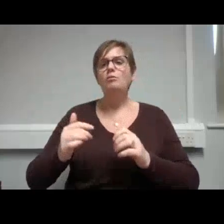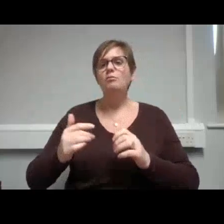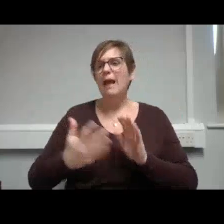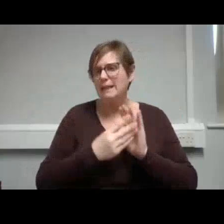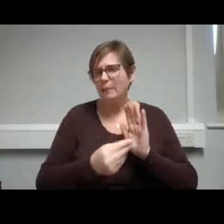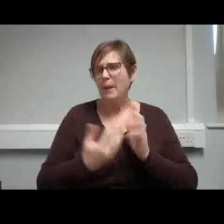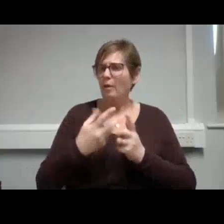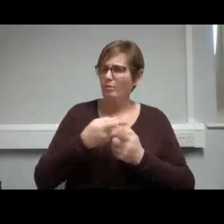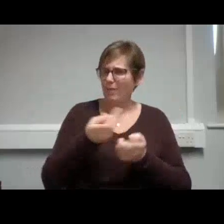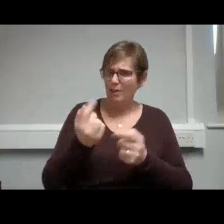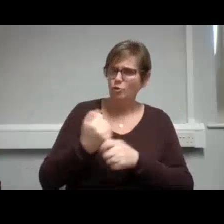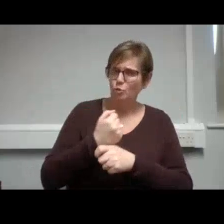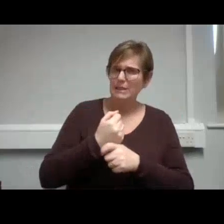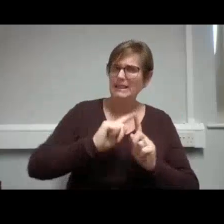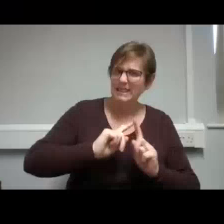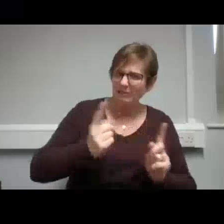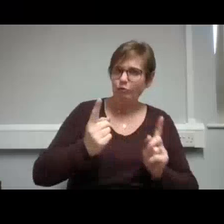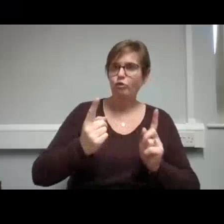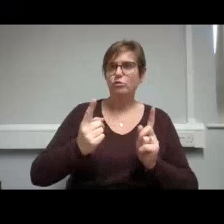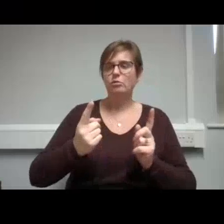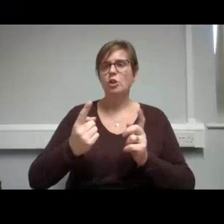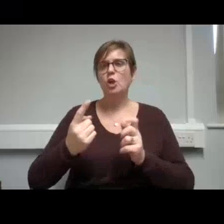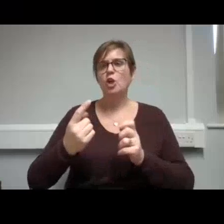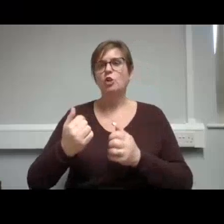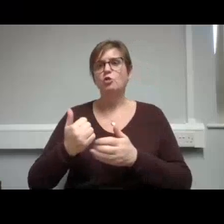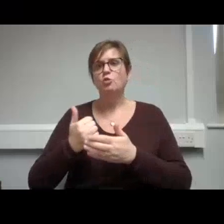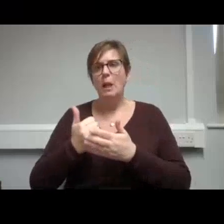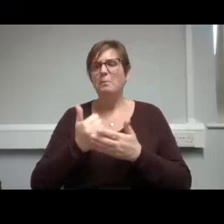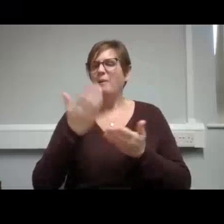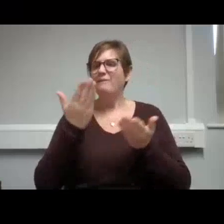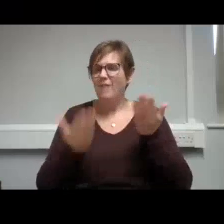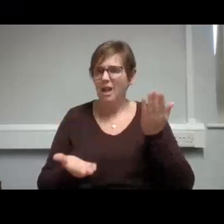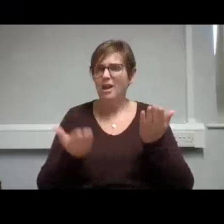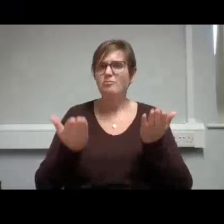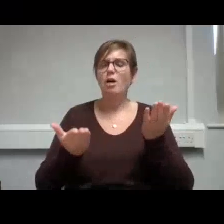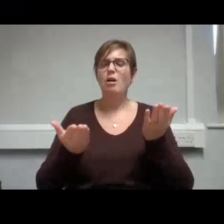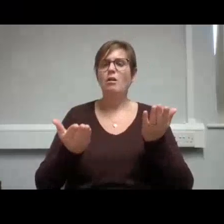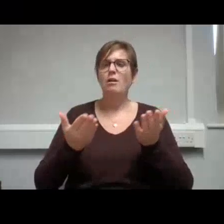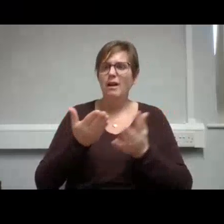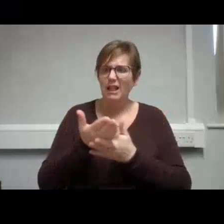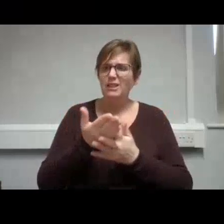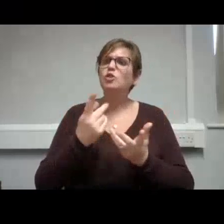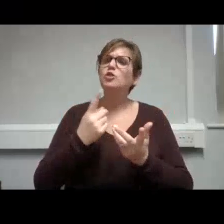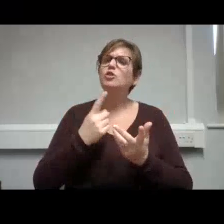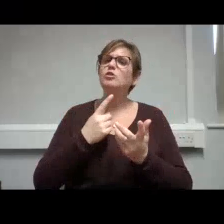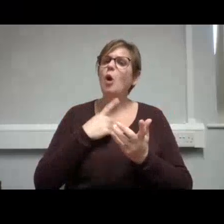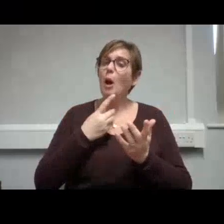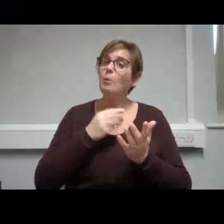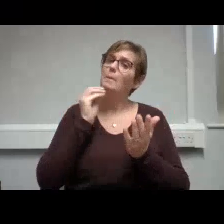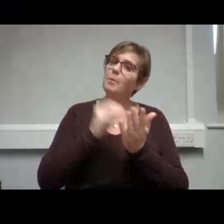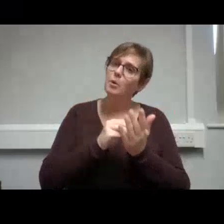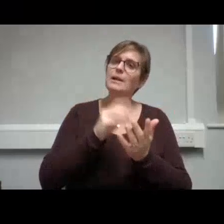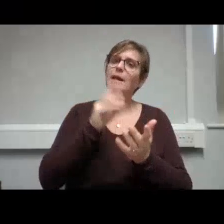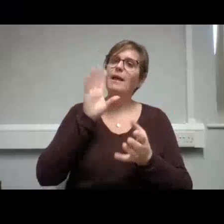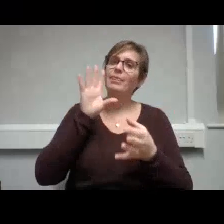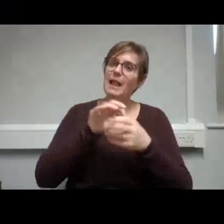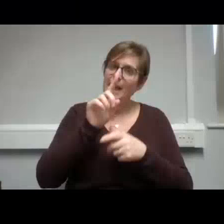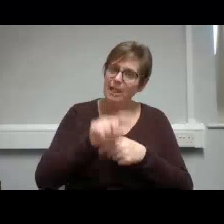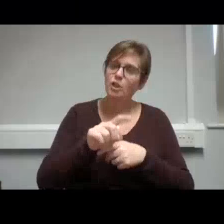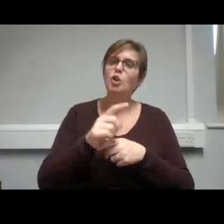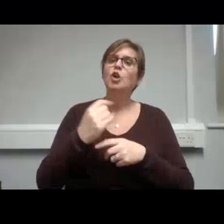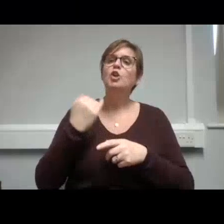things differently to help make health fairer and the learning from this. And I'm just going to finally pop the link to